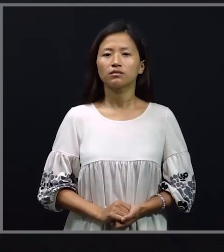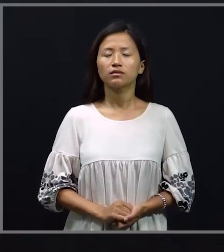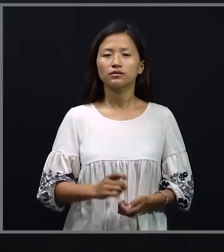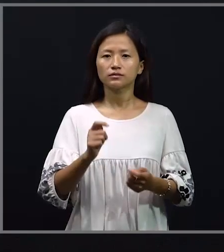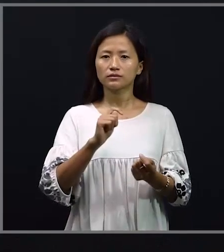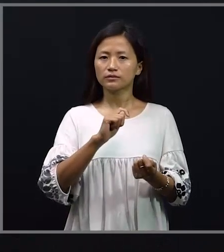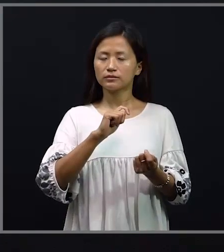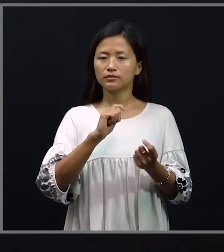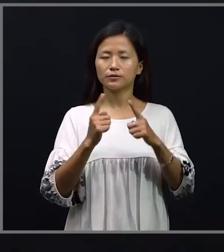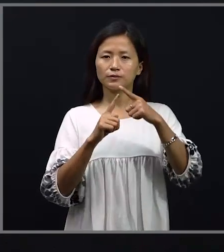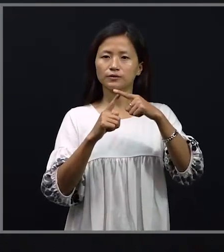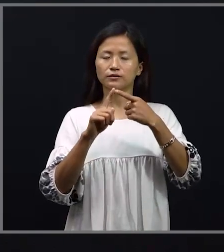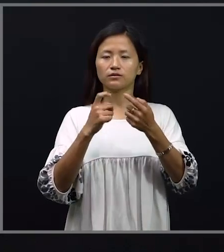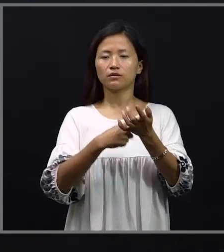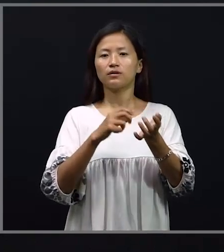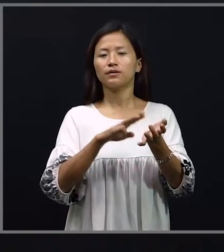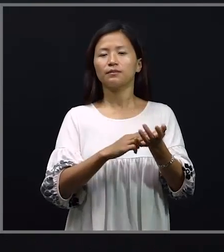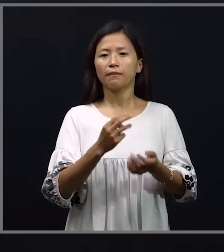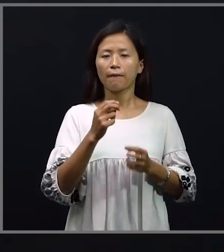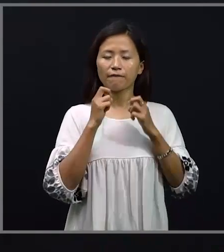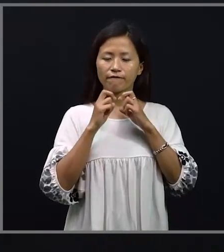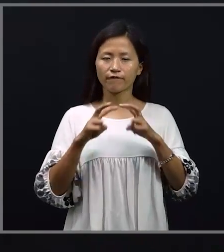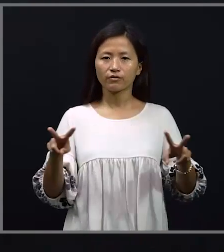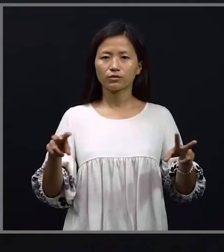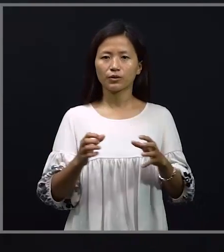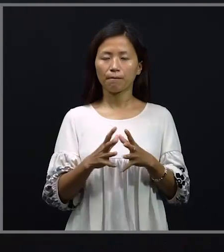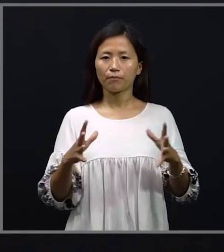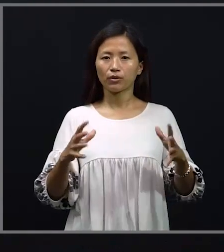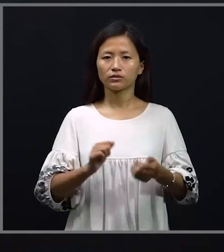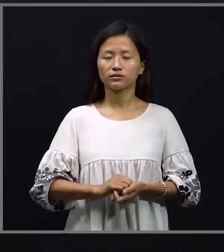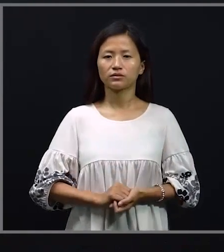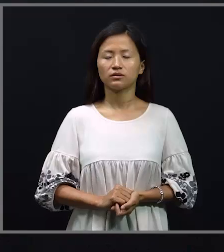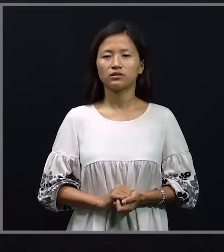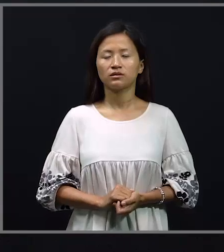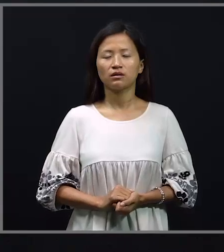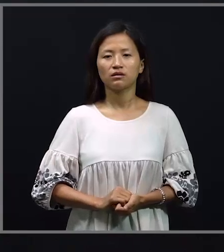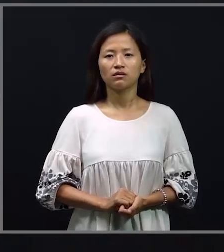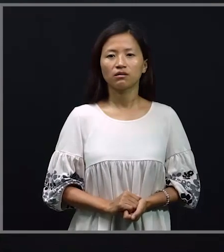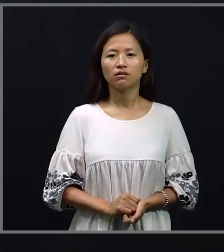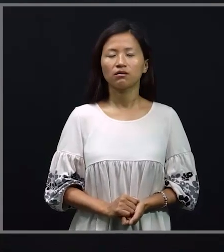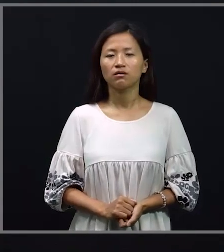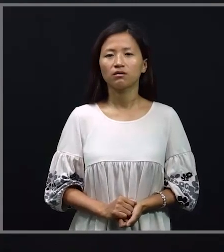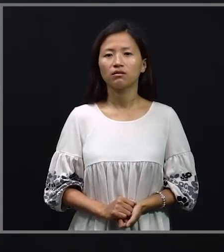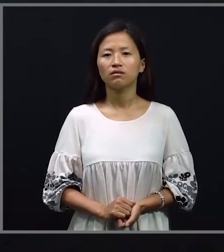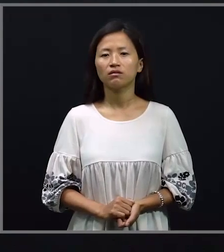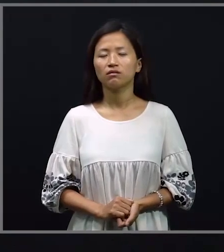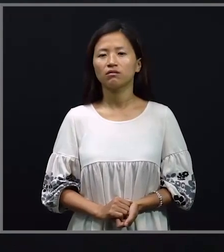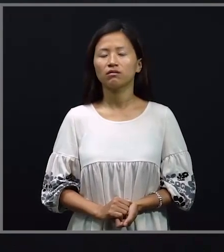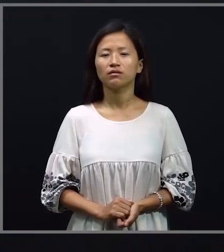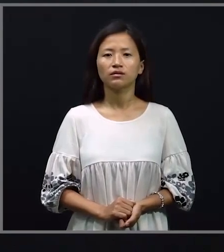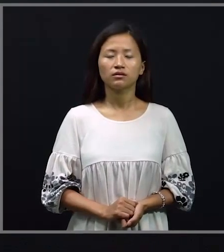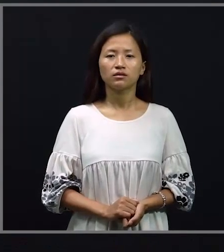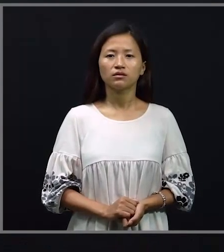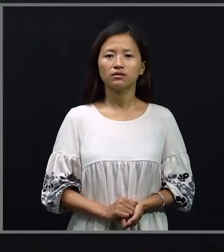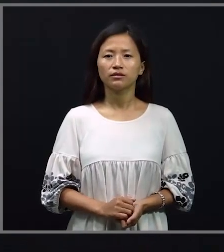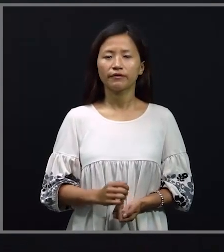term political is very broad. Okay, is having a wider meaning.